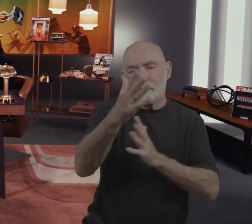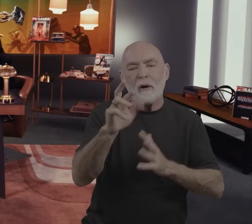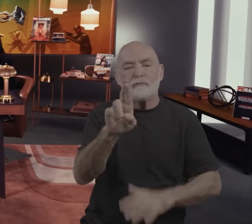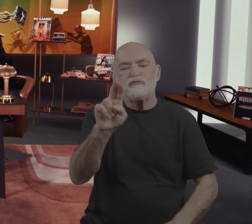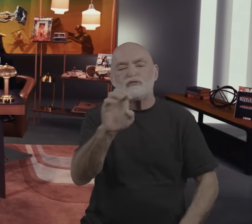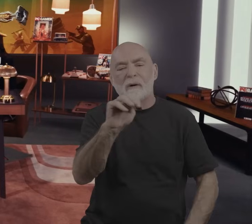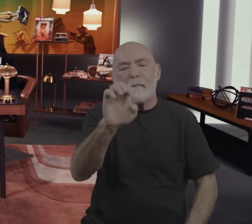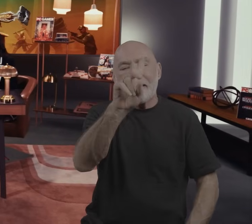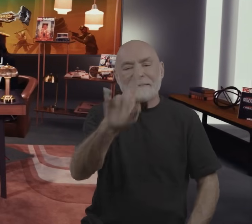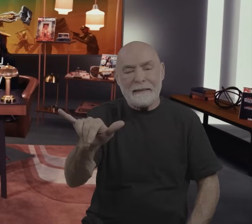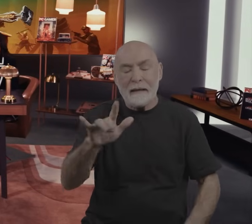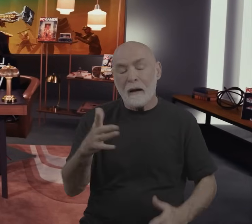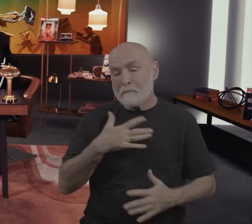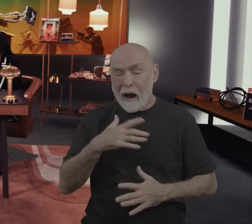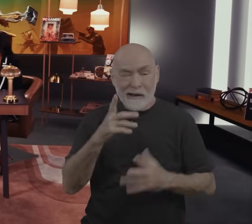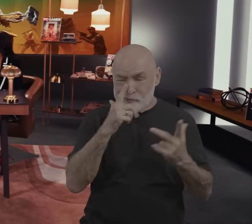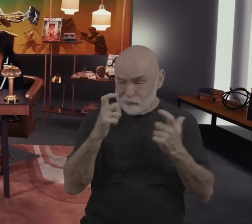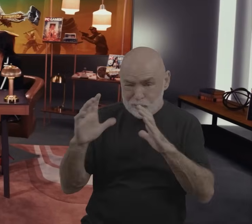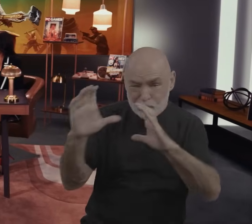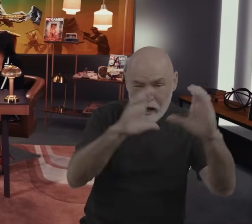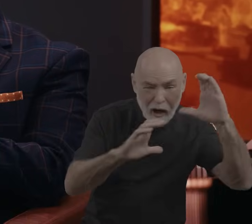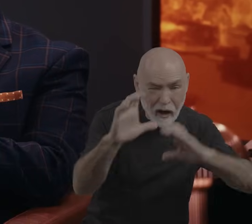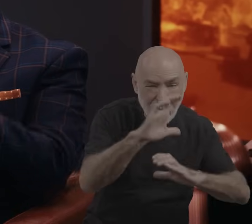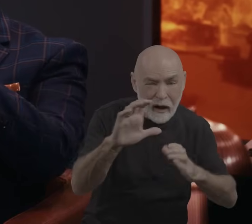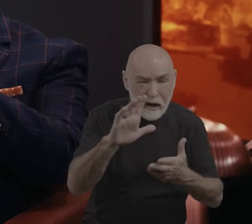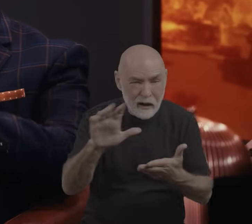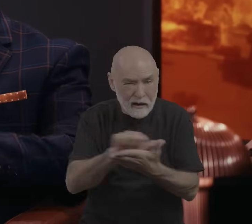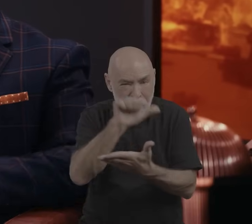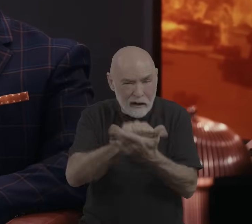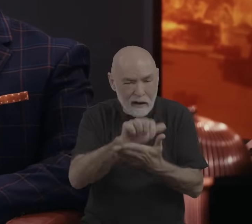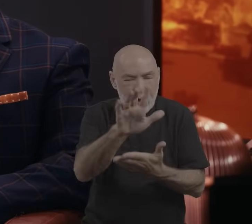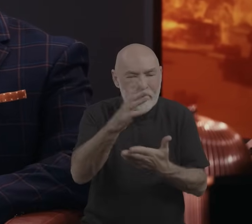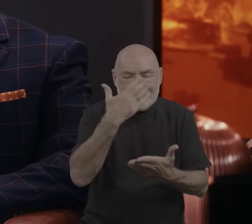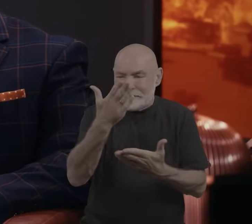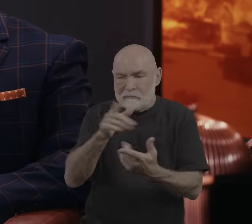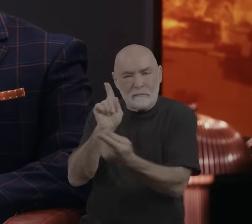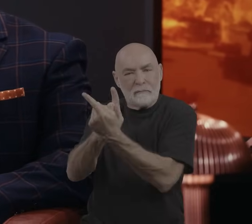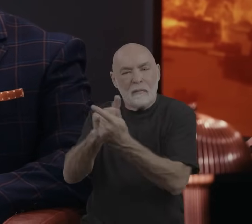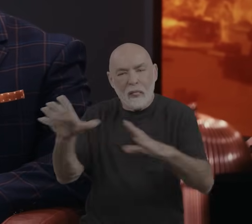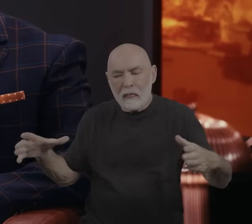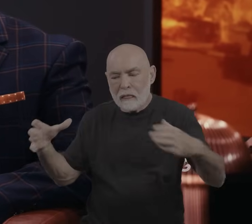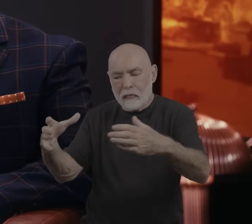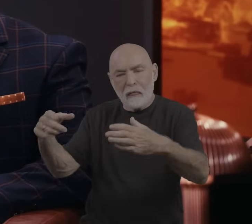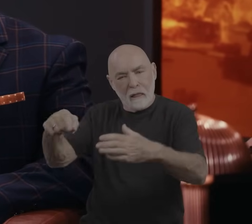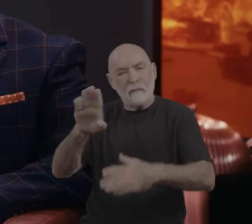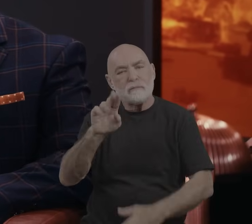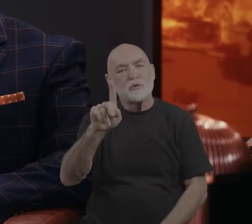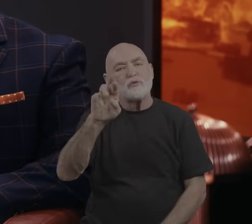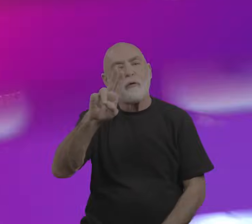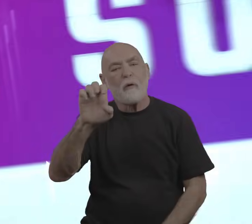Remedy. And if my tracker is working properly, it looks like Frankie met up with the Bureau.